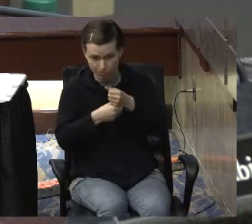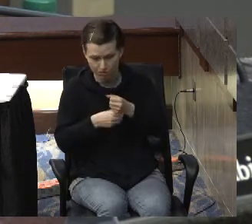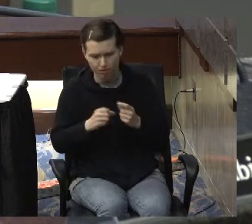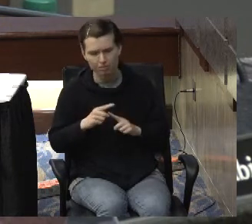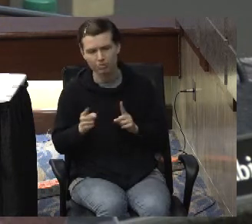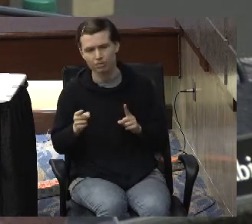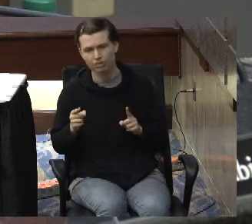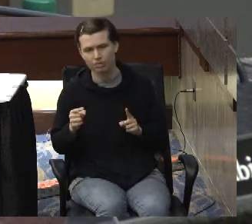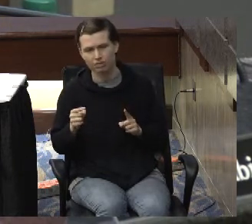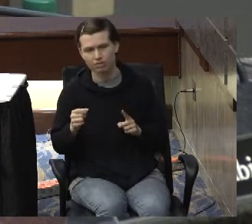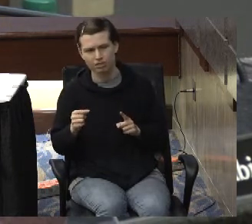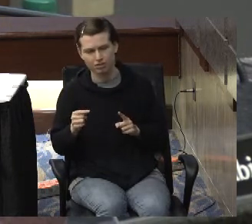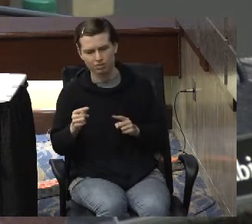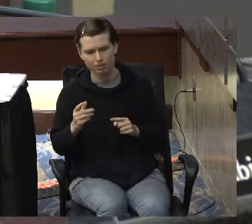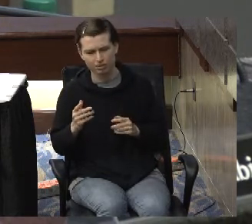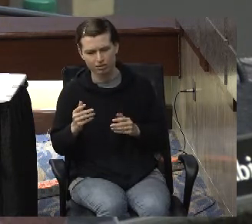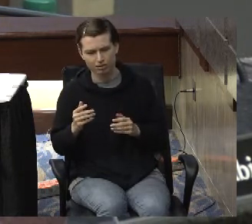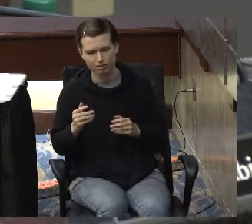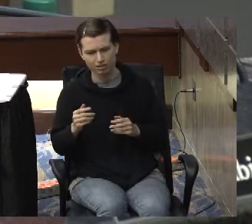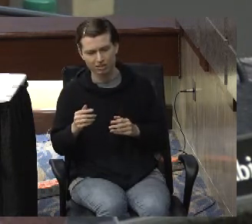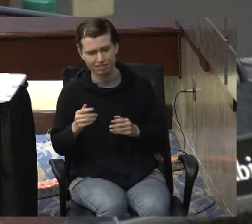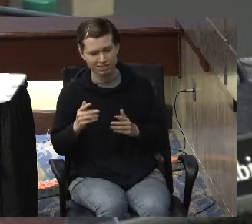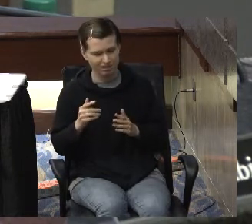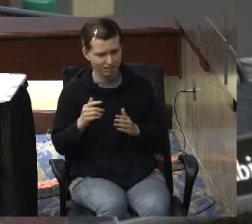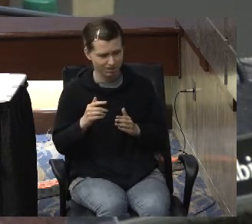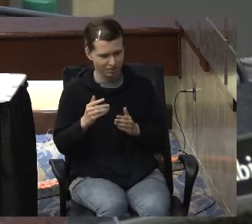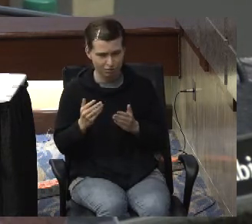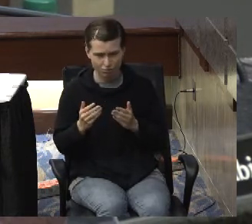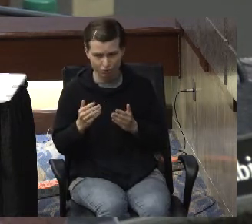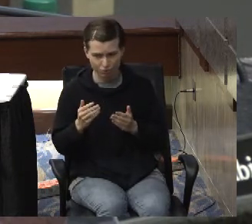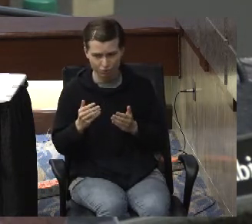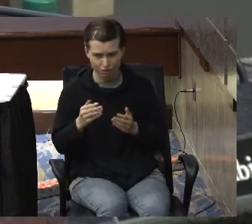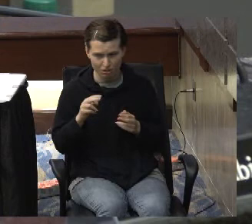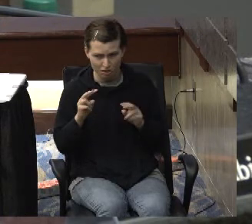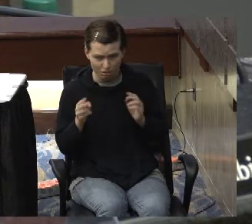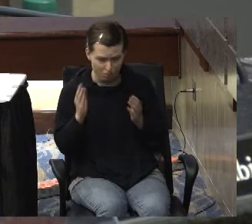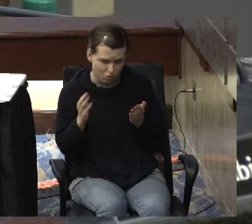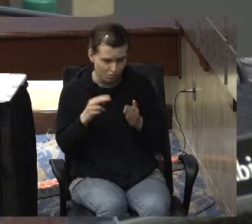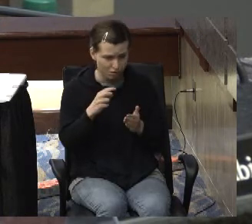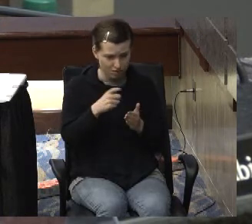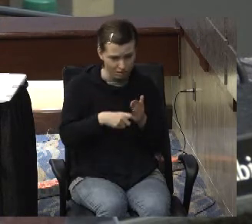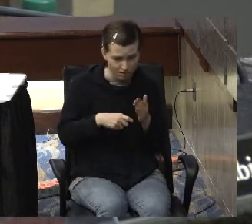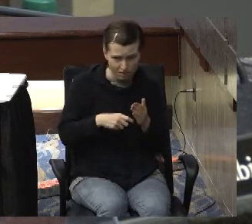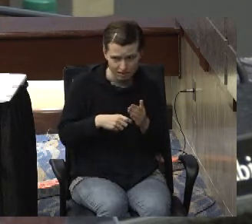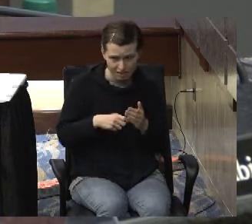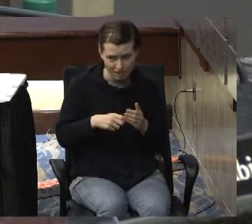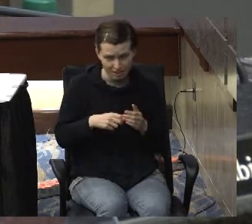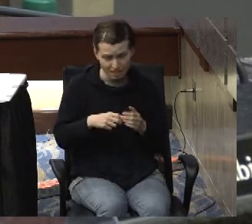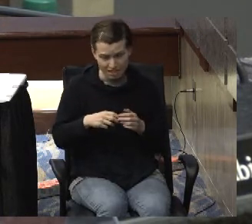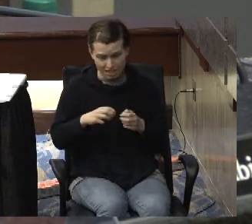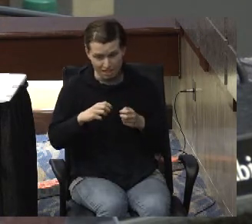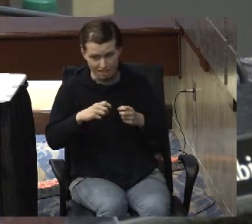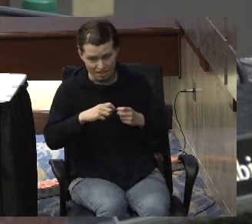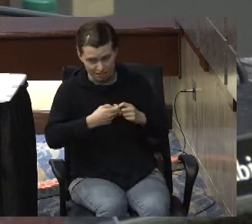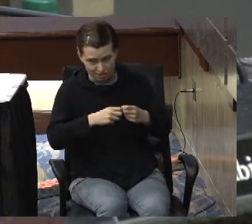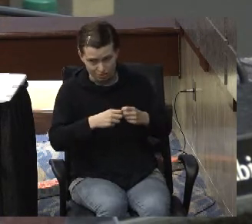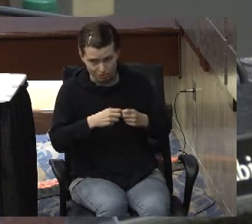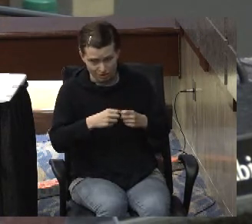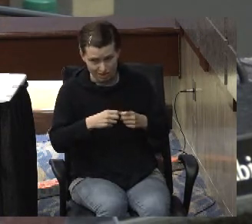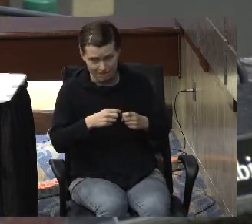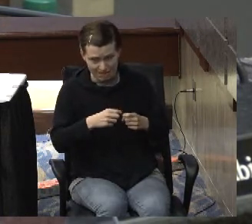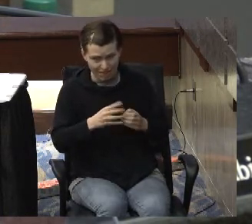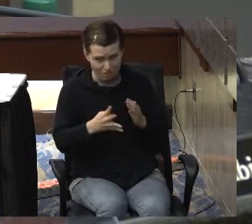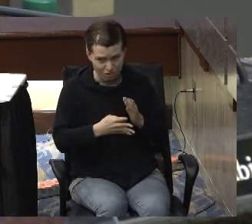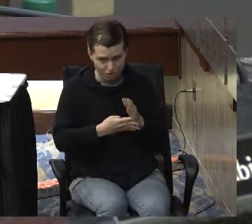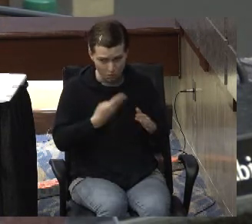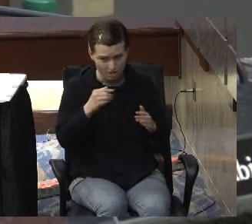are outweighing a cost and an electric vehicle almost being 4 times that's where I